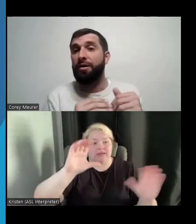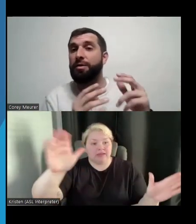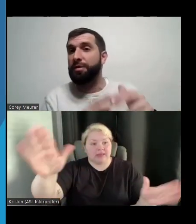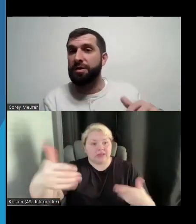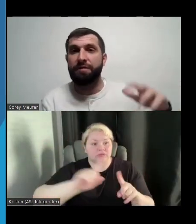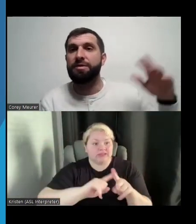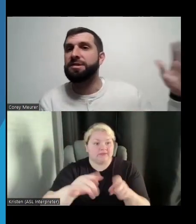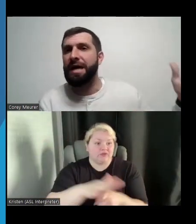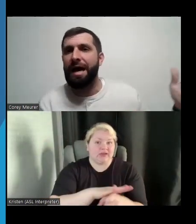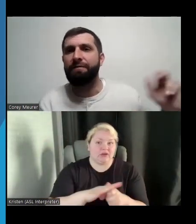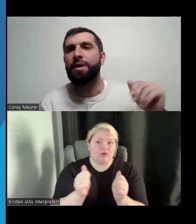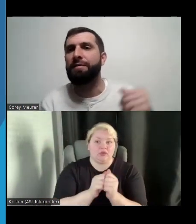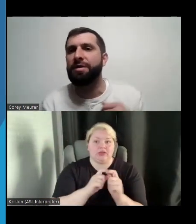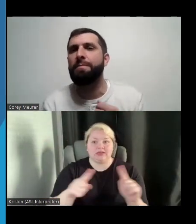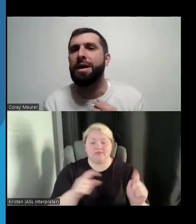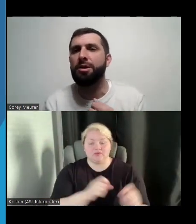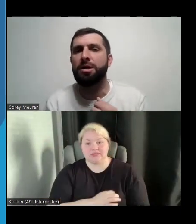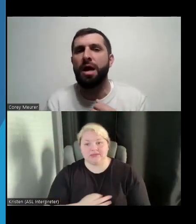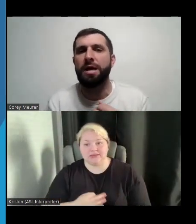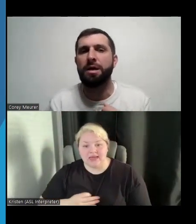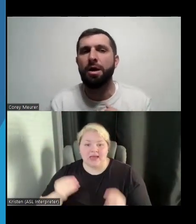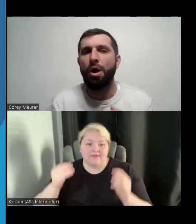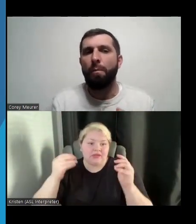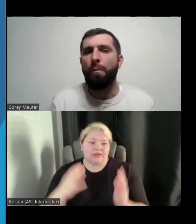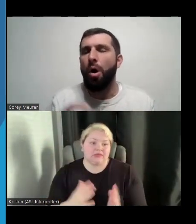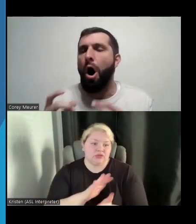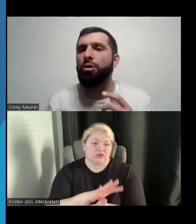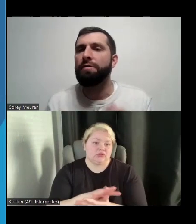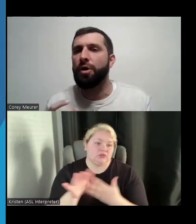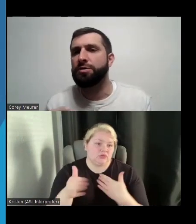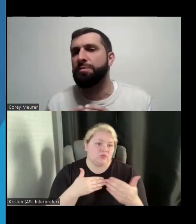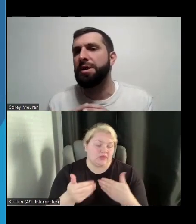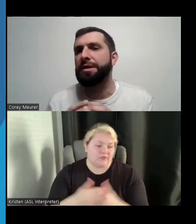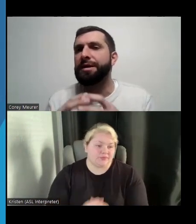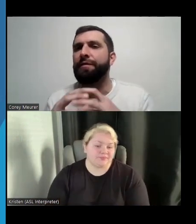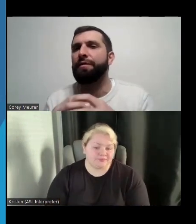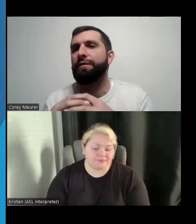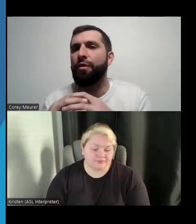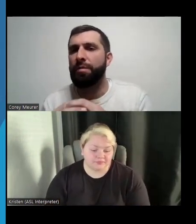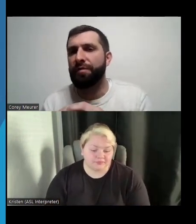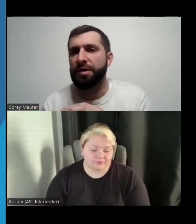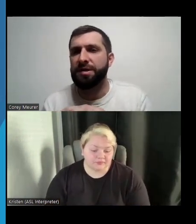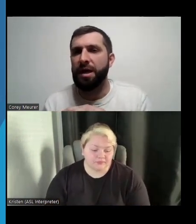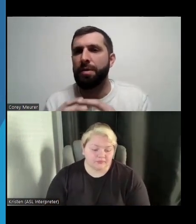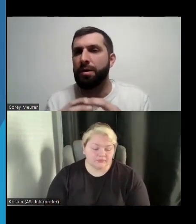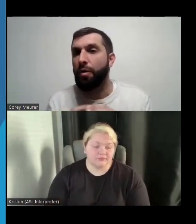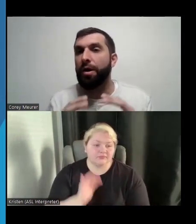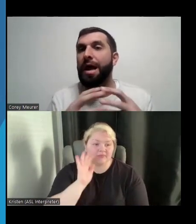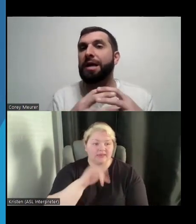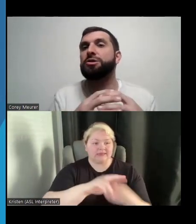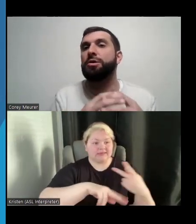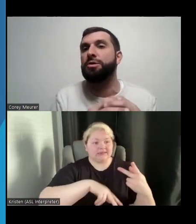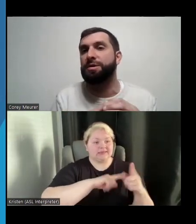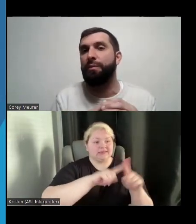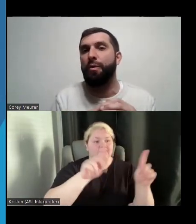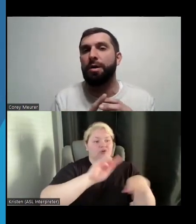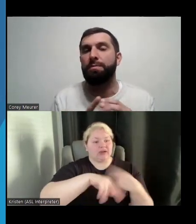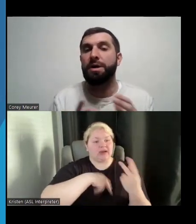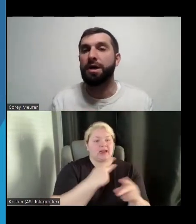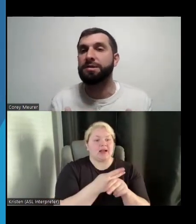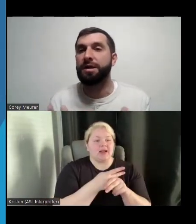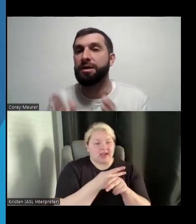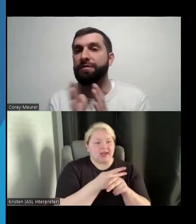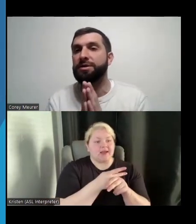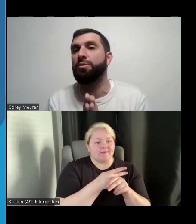different area with a different staff, whatever that may look like. All of those would be a different form of containment or an external